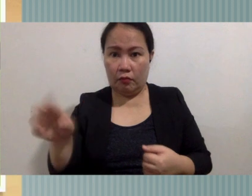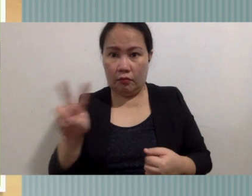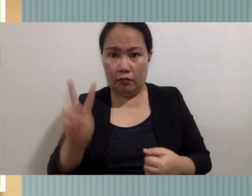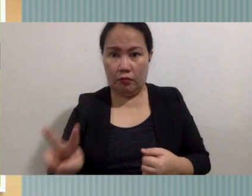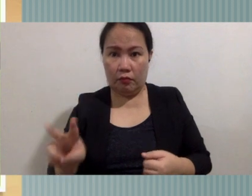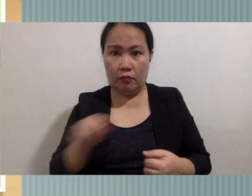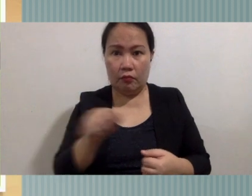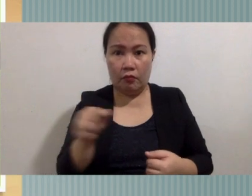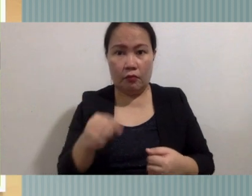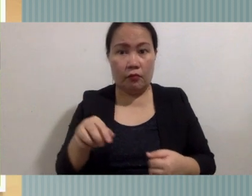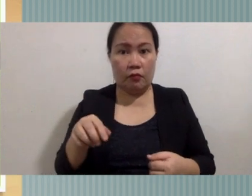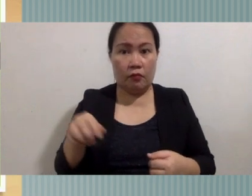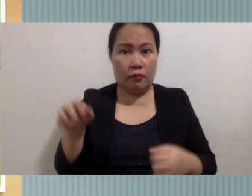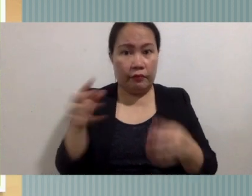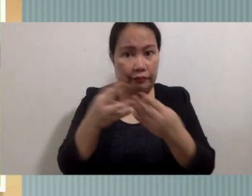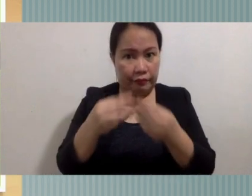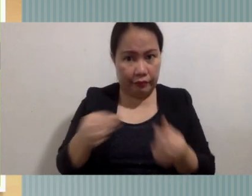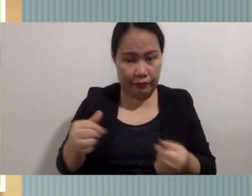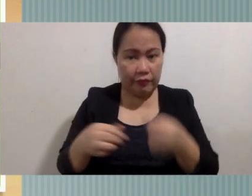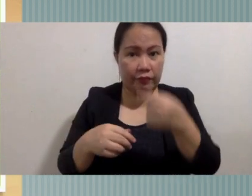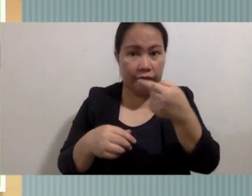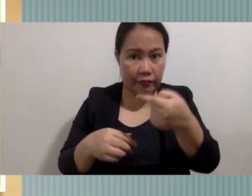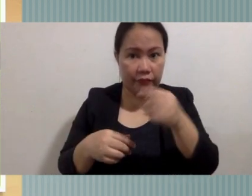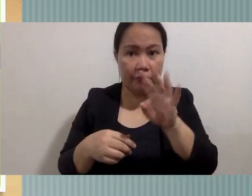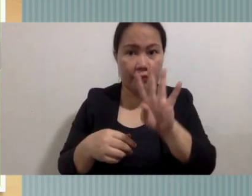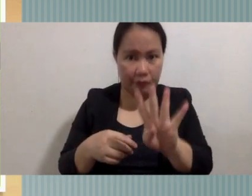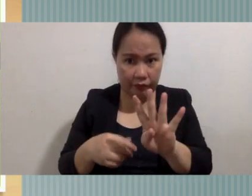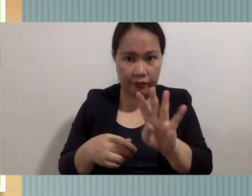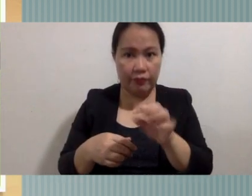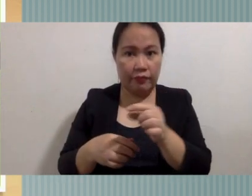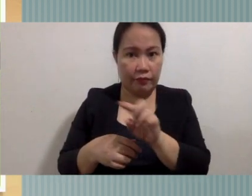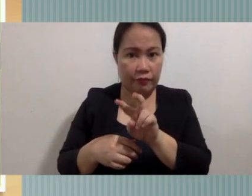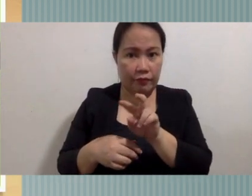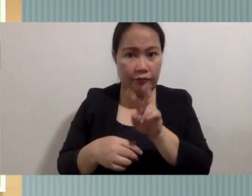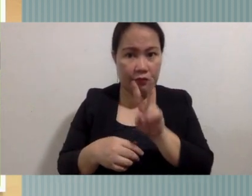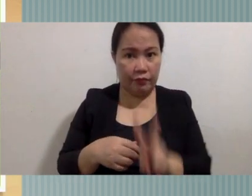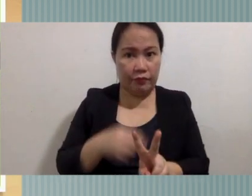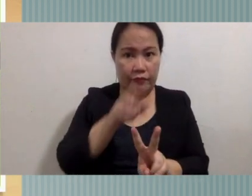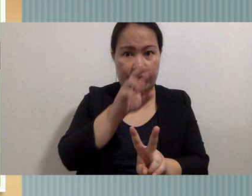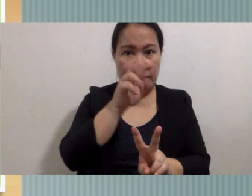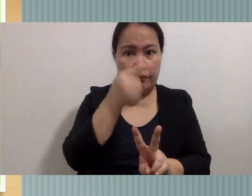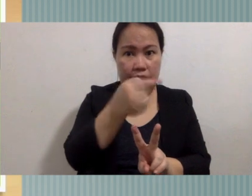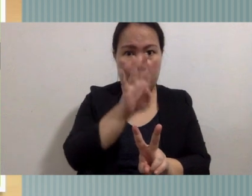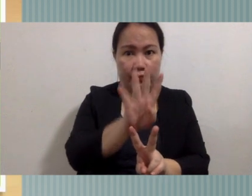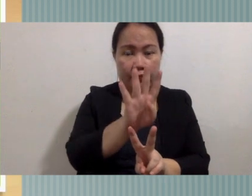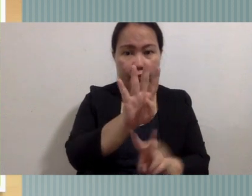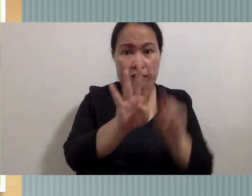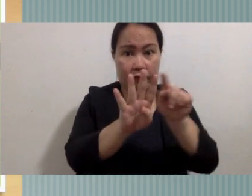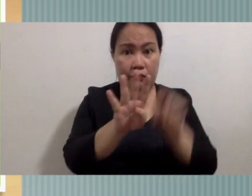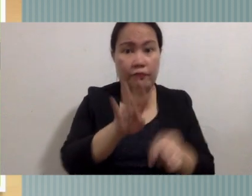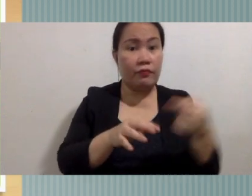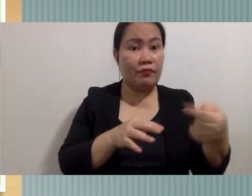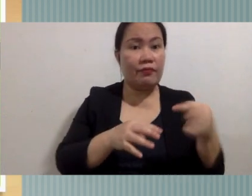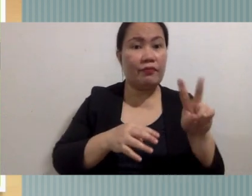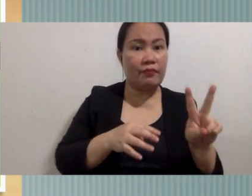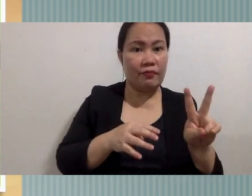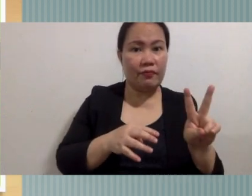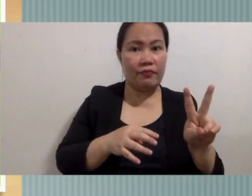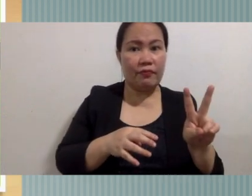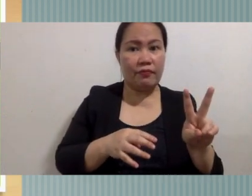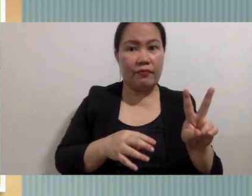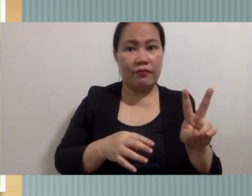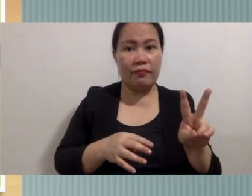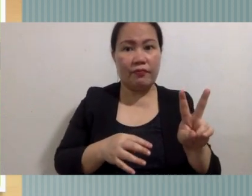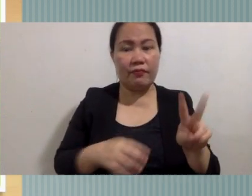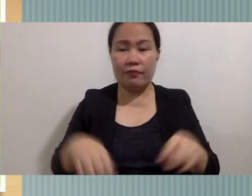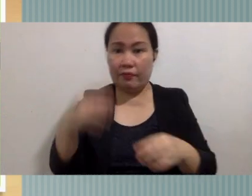So plus 3 over 2. So let us simplify. Negative 4 over 2. So ang makukuha natin